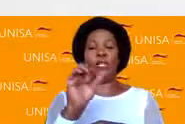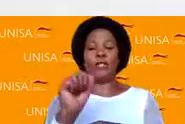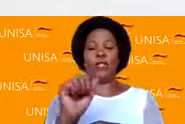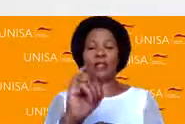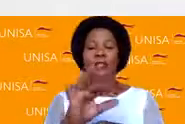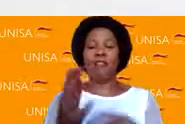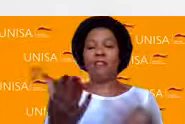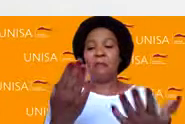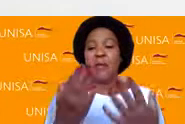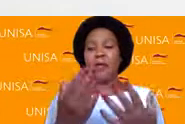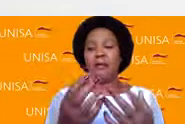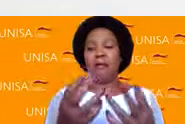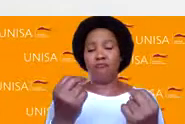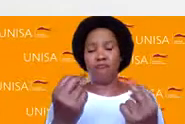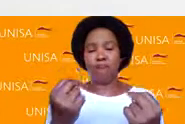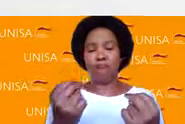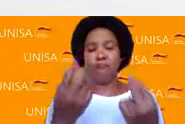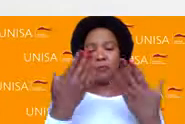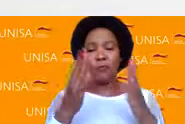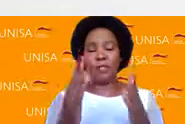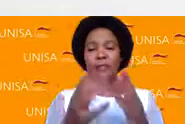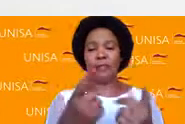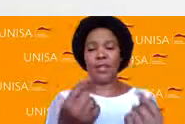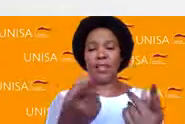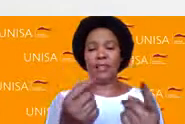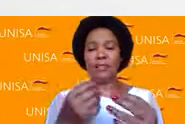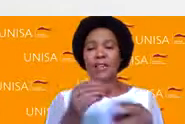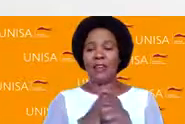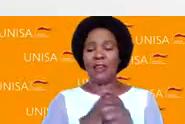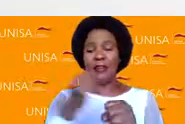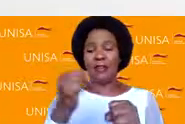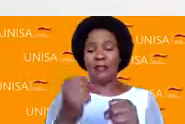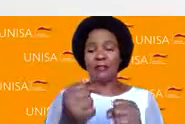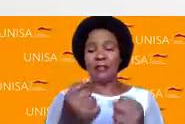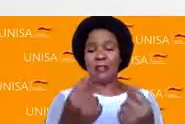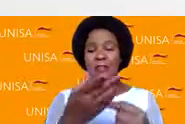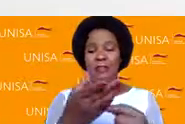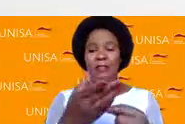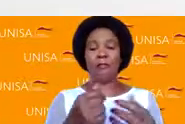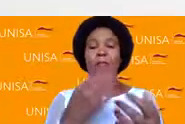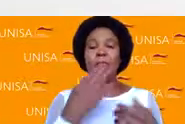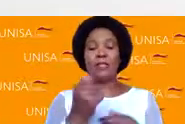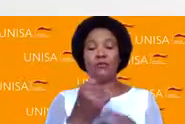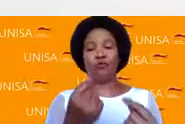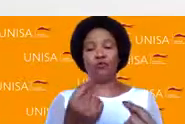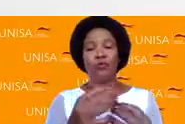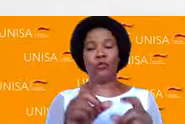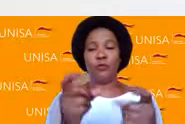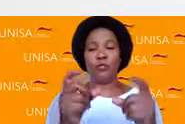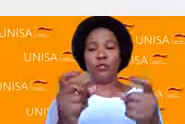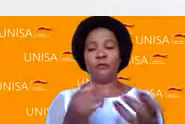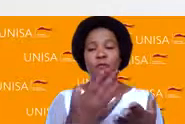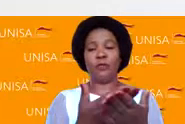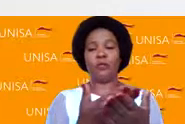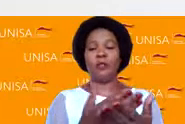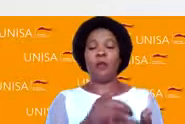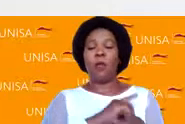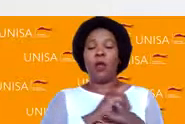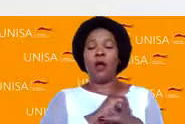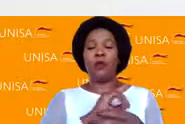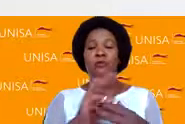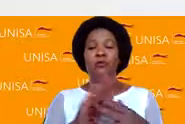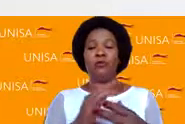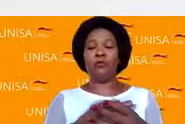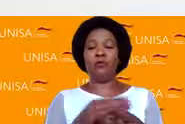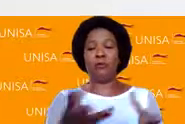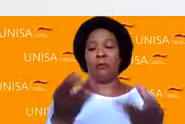new student, if you haven't done so already, we'll take you through the steps now. Please do this as quickly as possible so that you can receive all